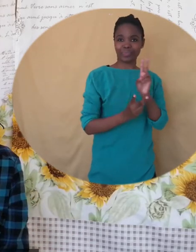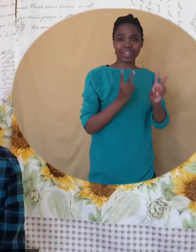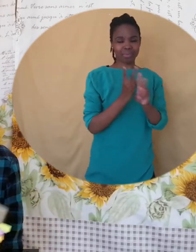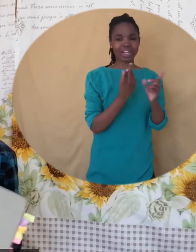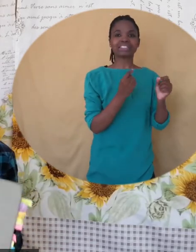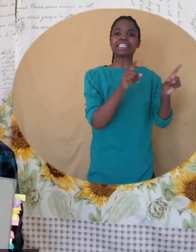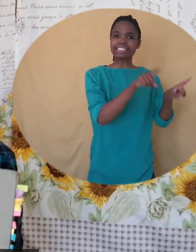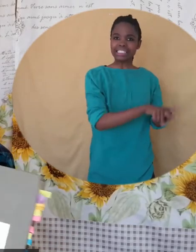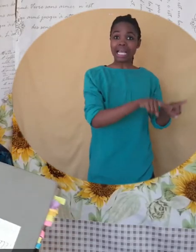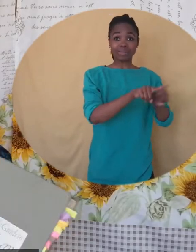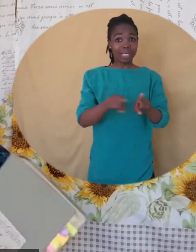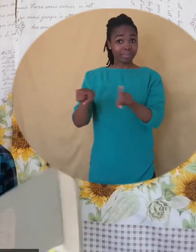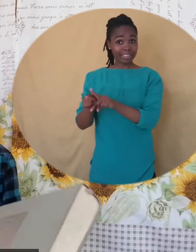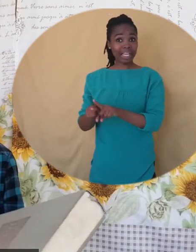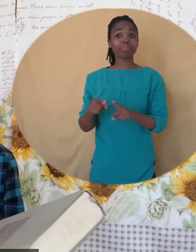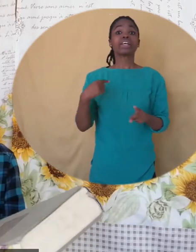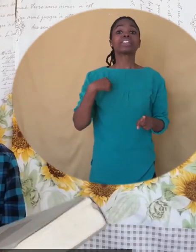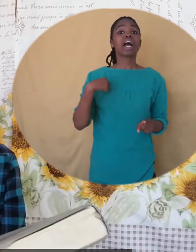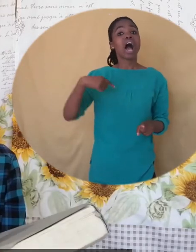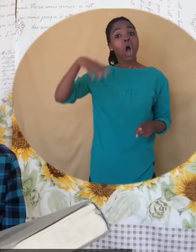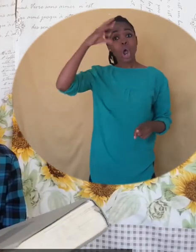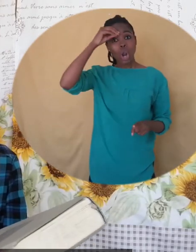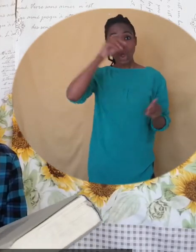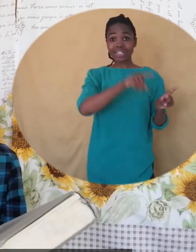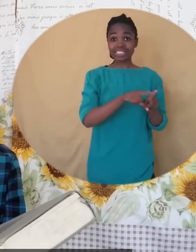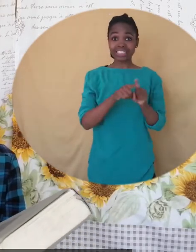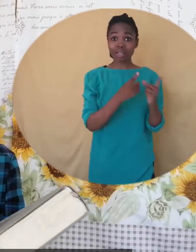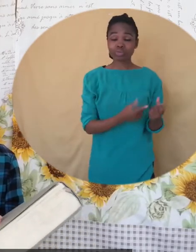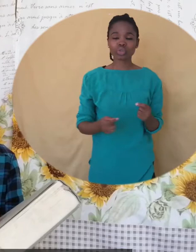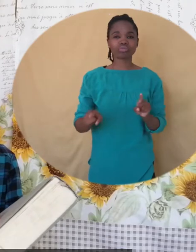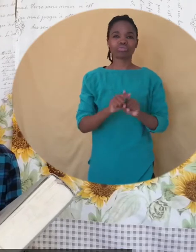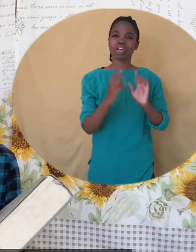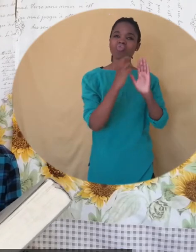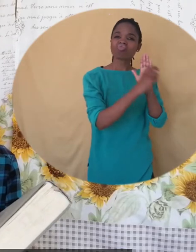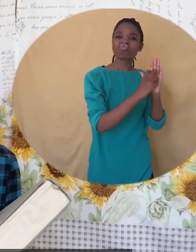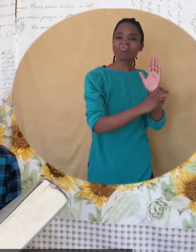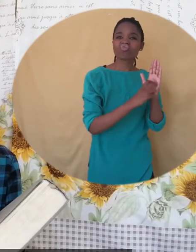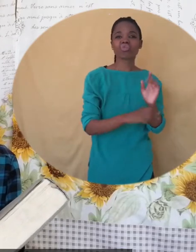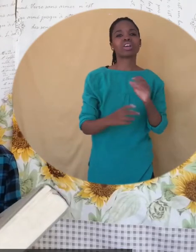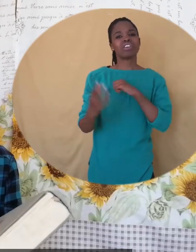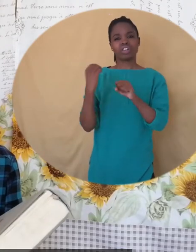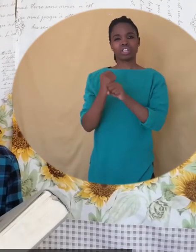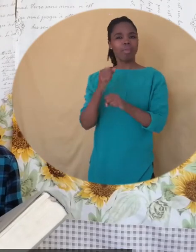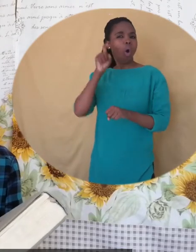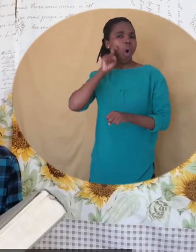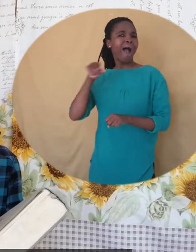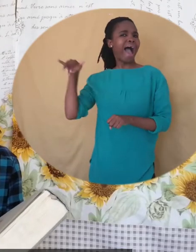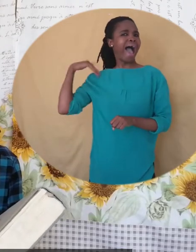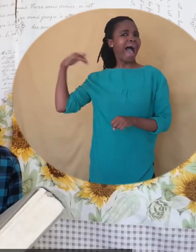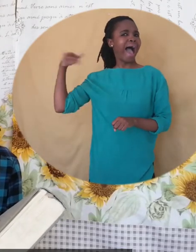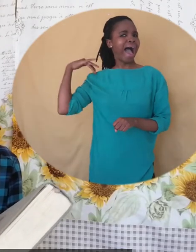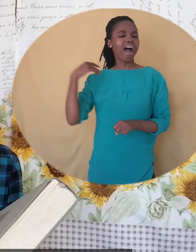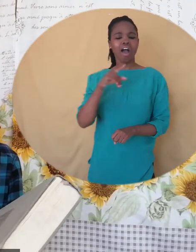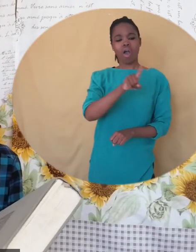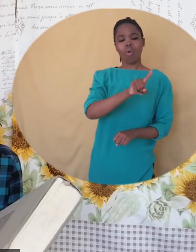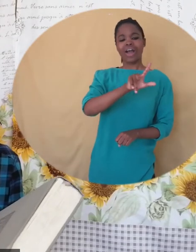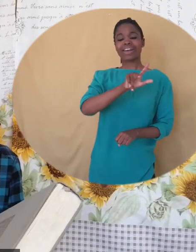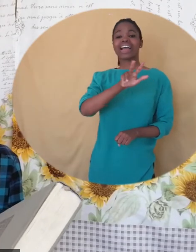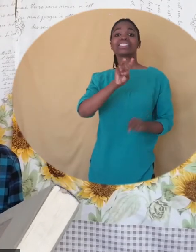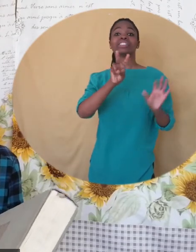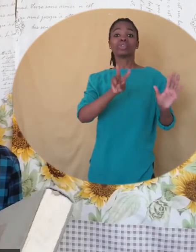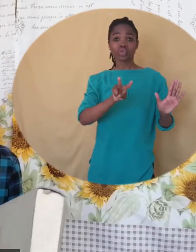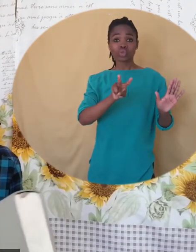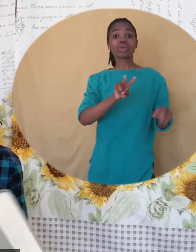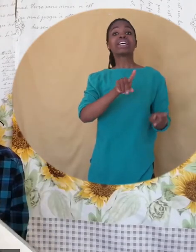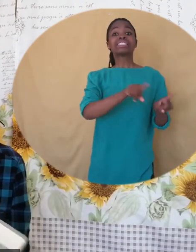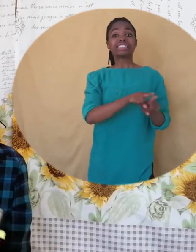itself. Nothing is new under the sun. And I learned that the concepts and the principles that applied in 1982 are still